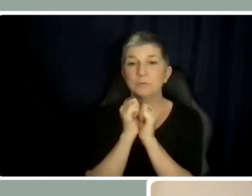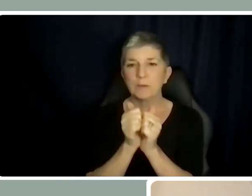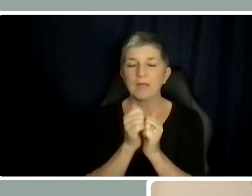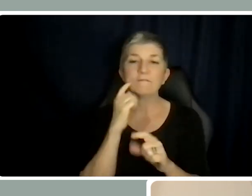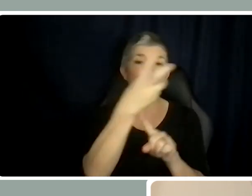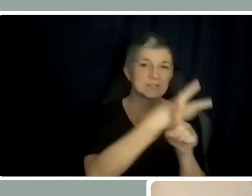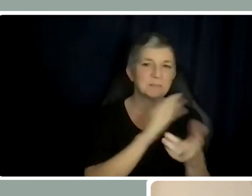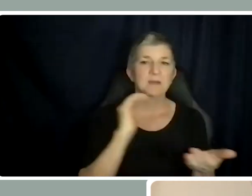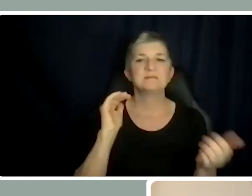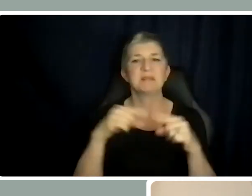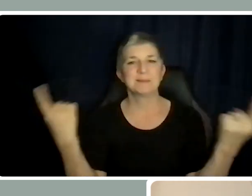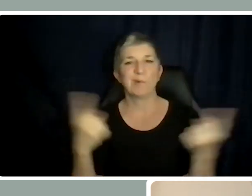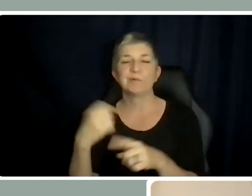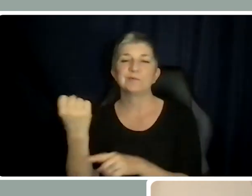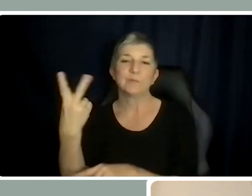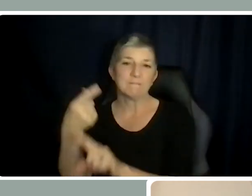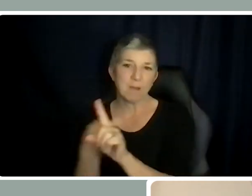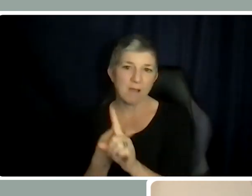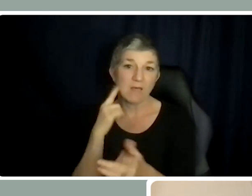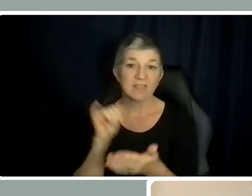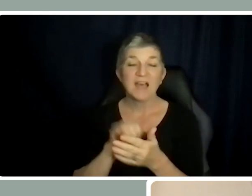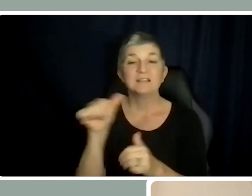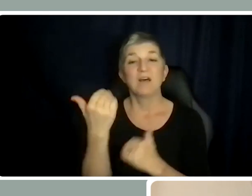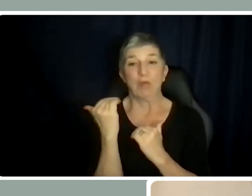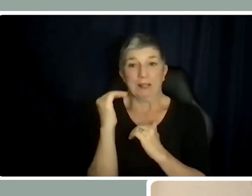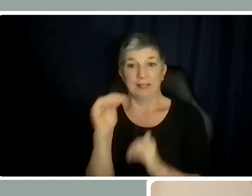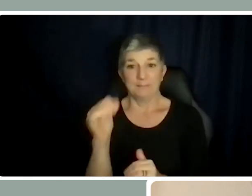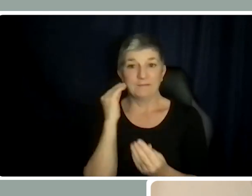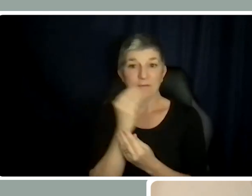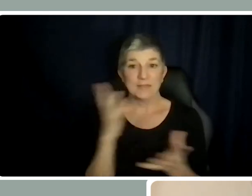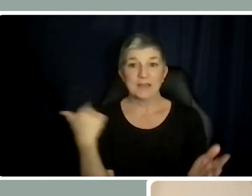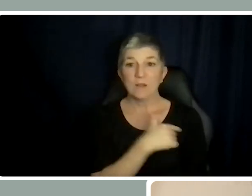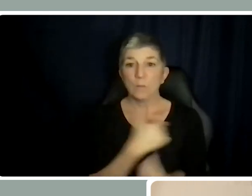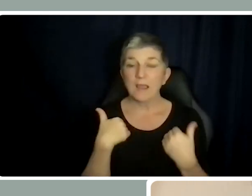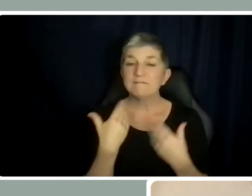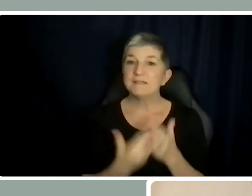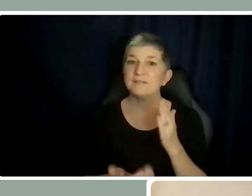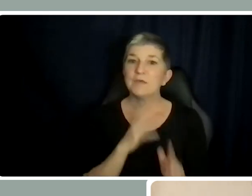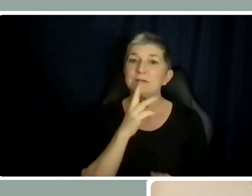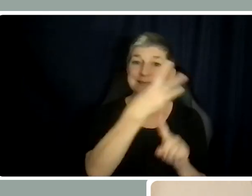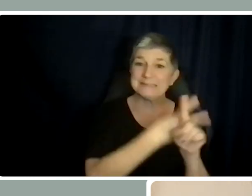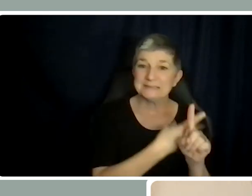versus 12 months. So that's another limitation of the data that we have, even though 6 months